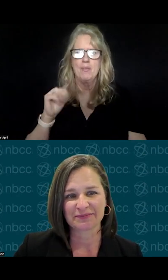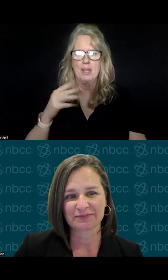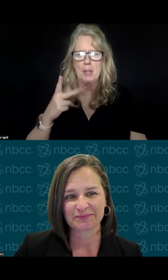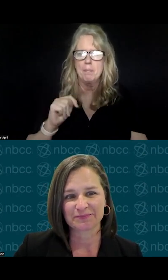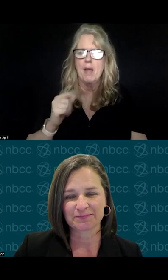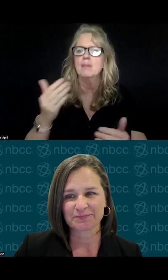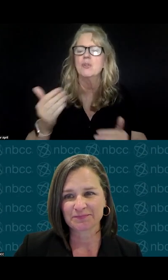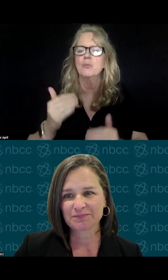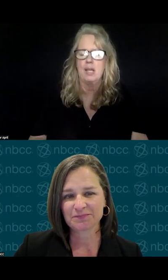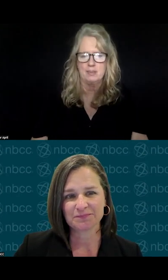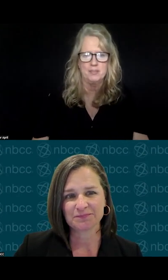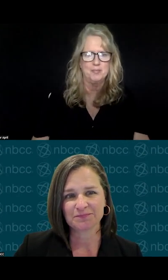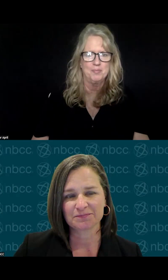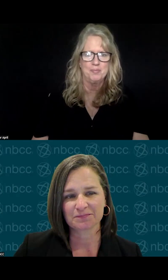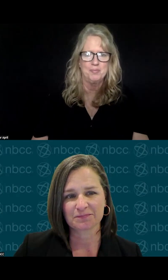Next.